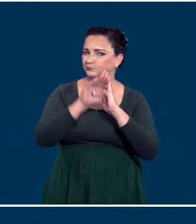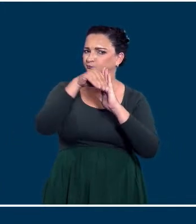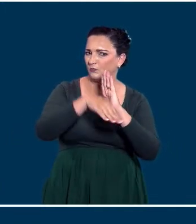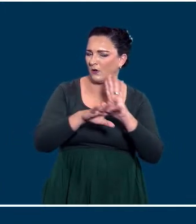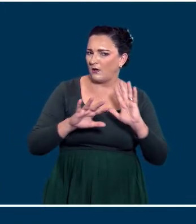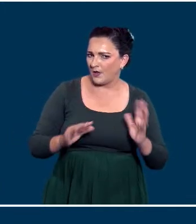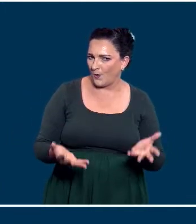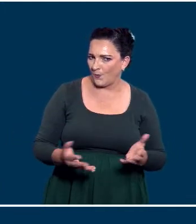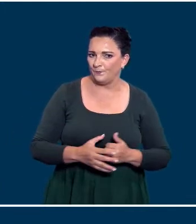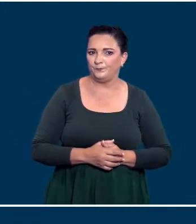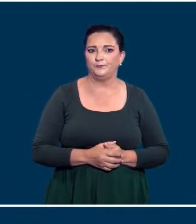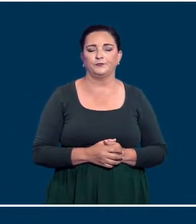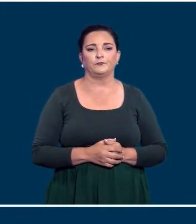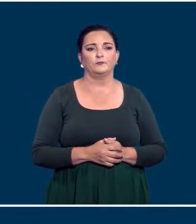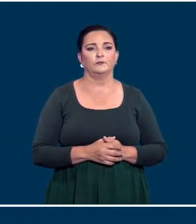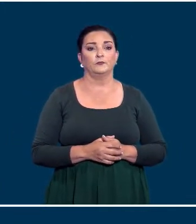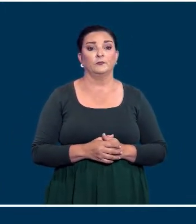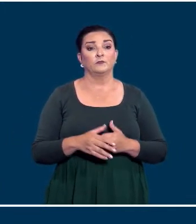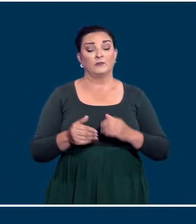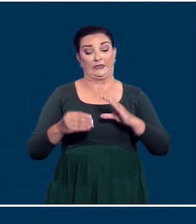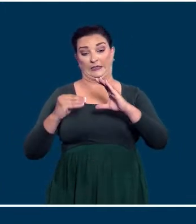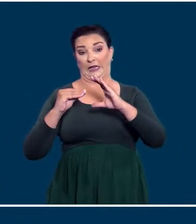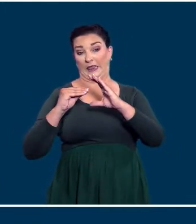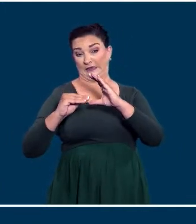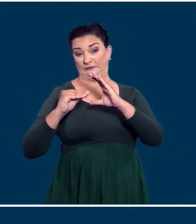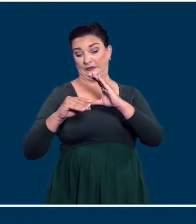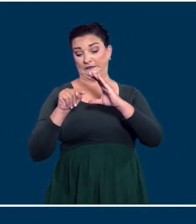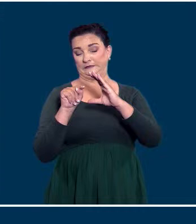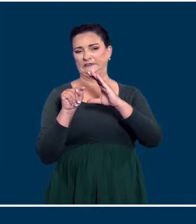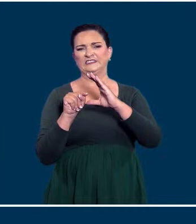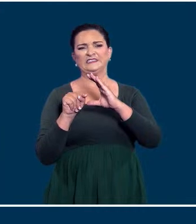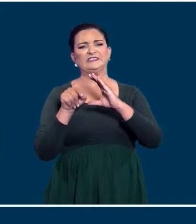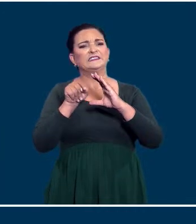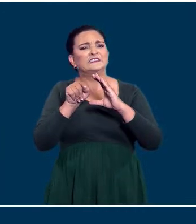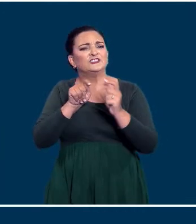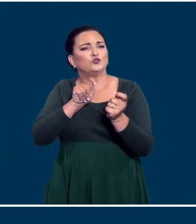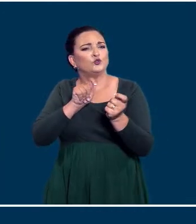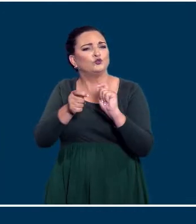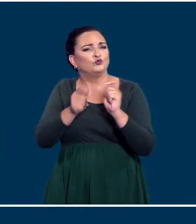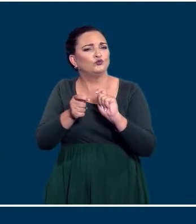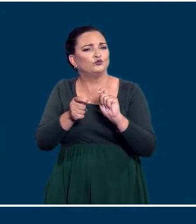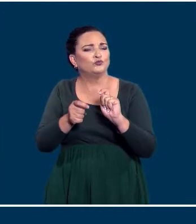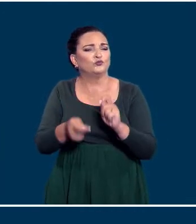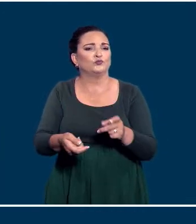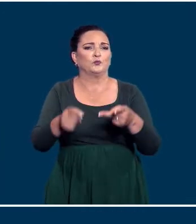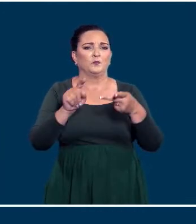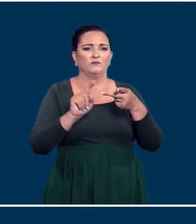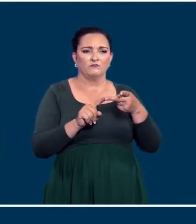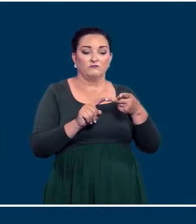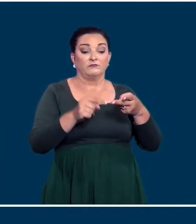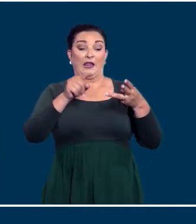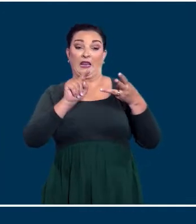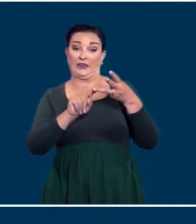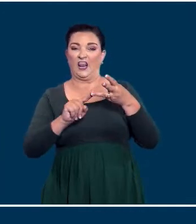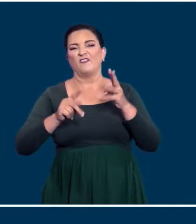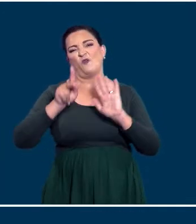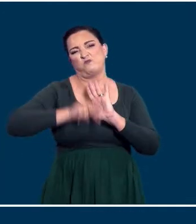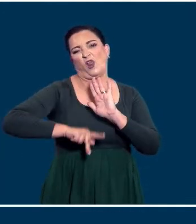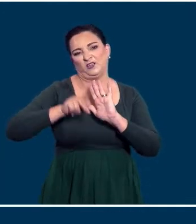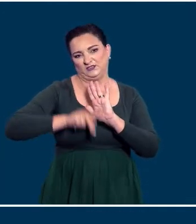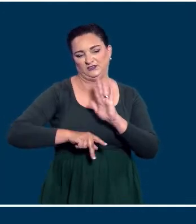in the inflation trajectory, and it comes a little bit from policy, and I'm going to talk about each of those quickly